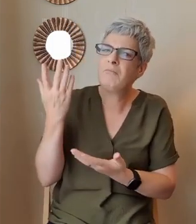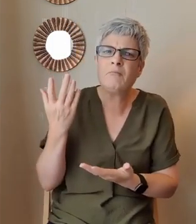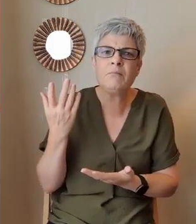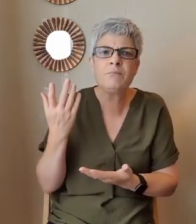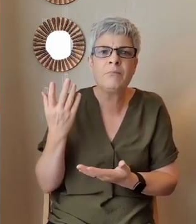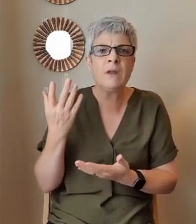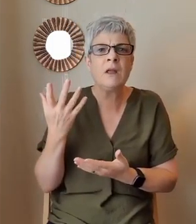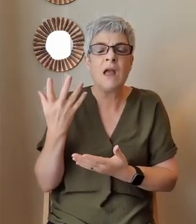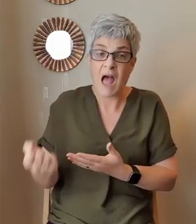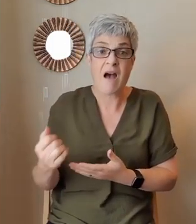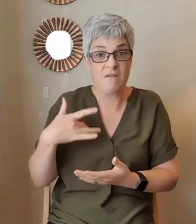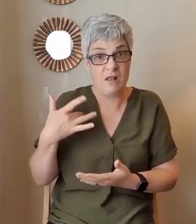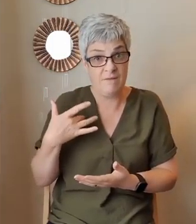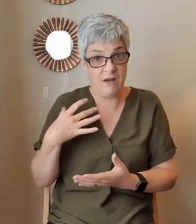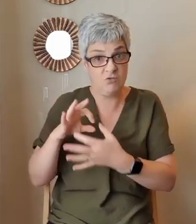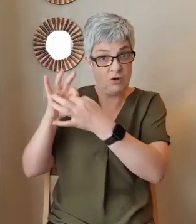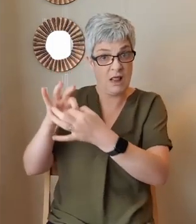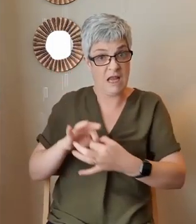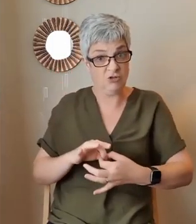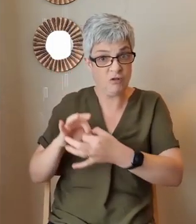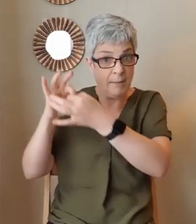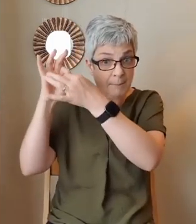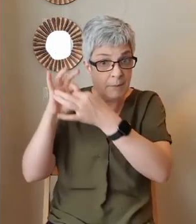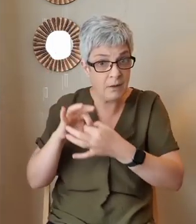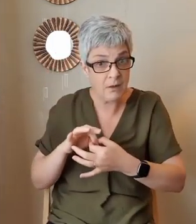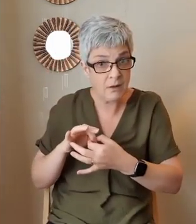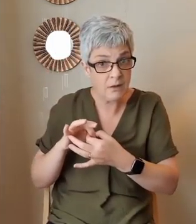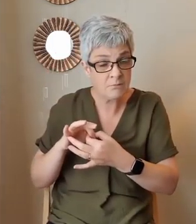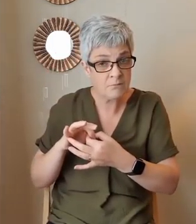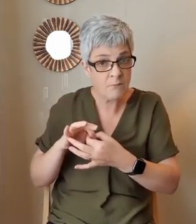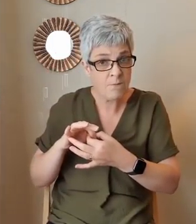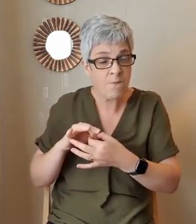having a living relationship with the one that we're praying to,